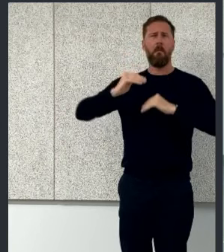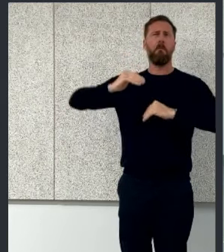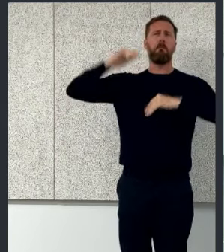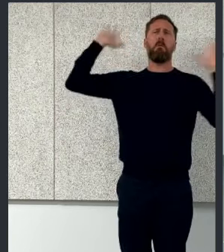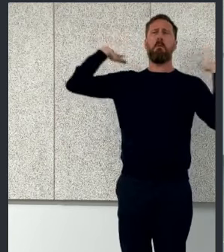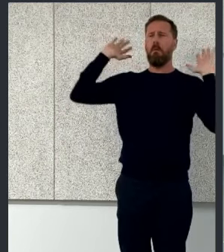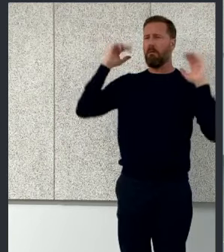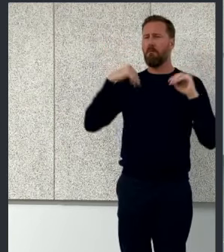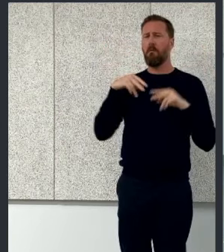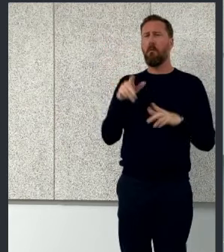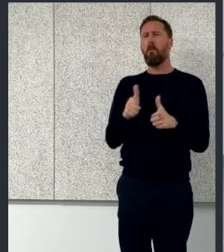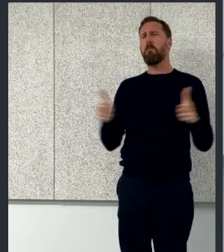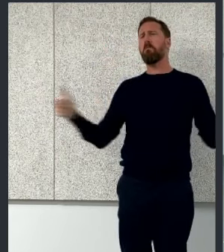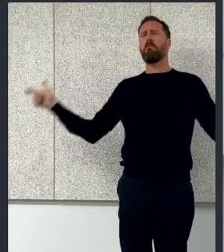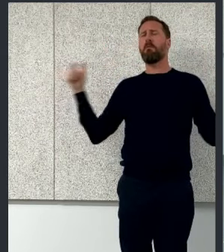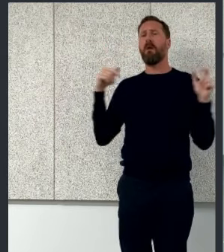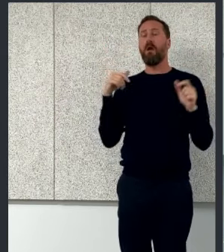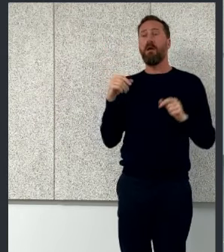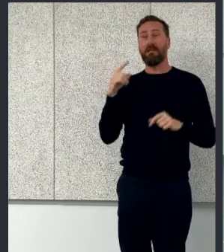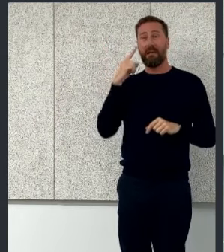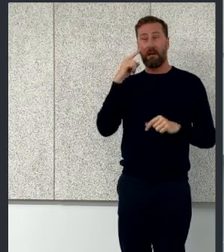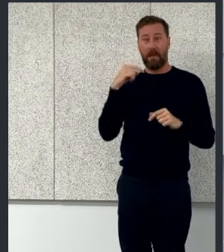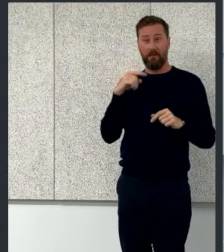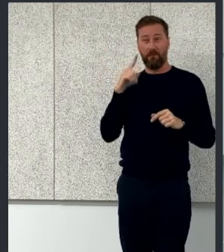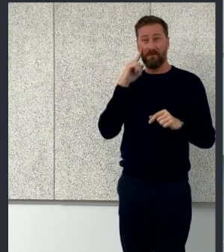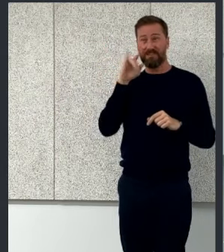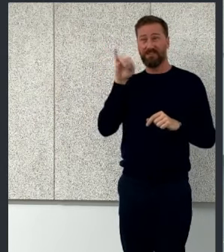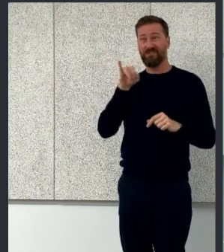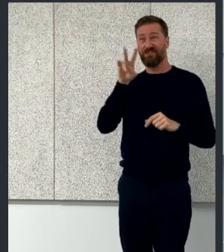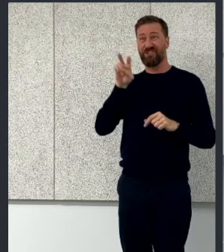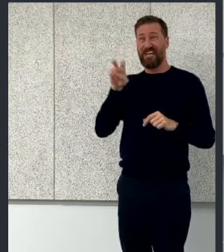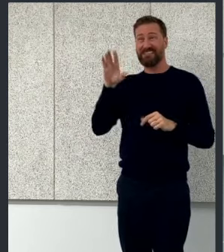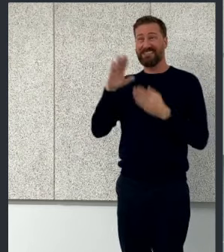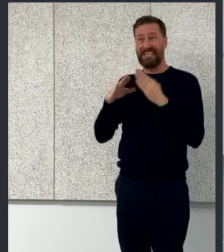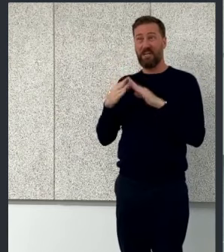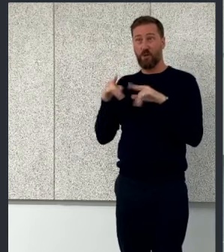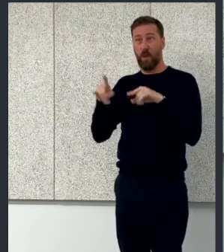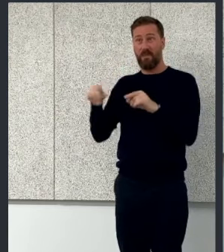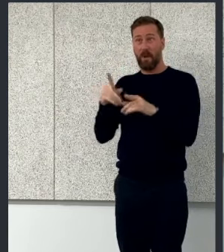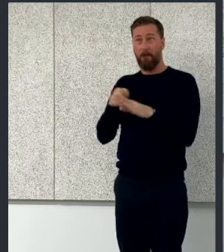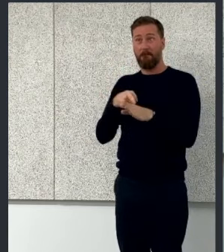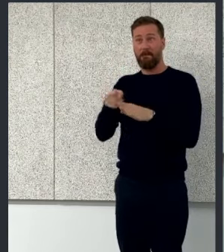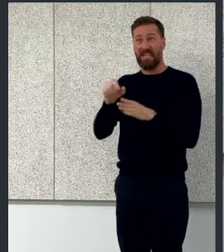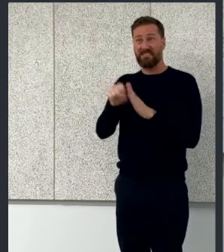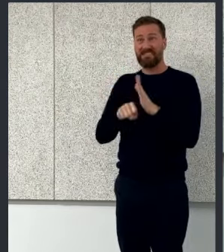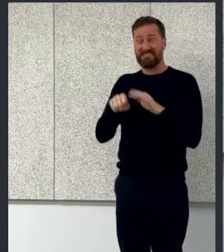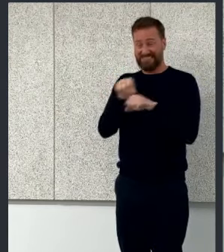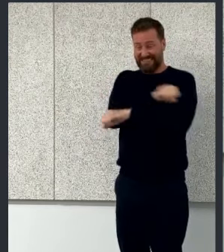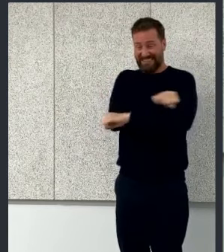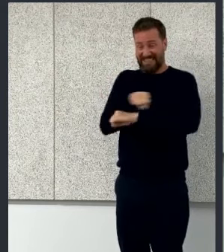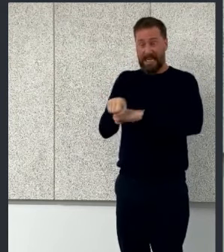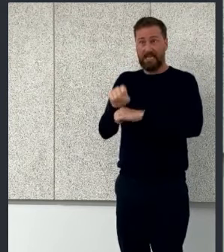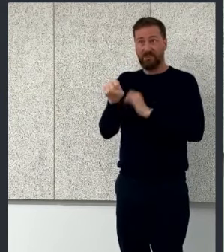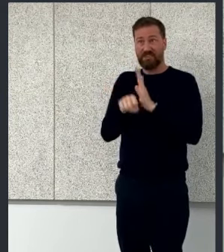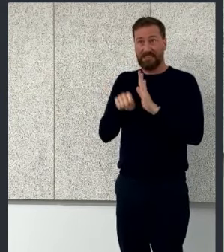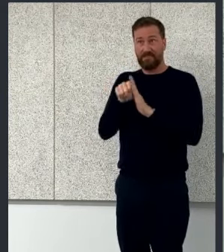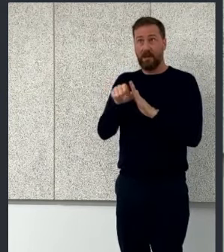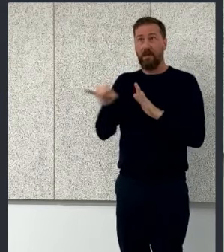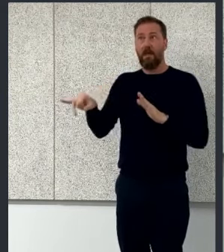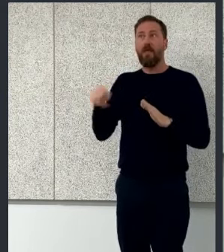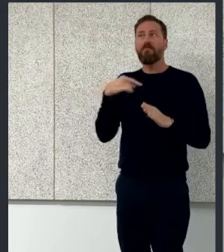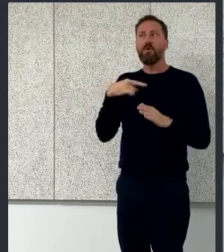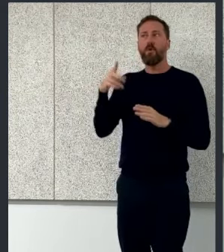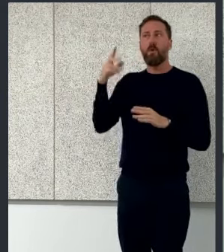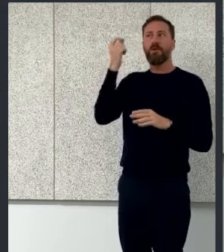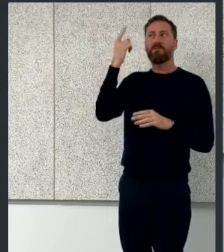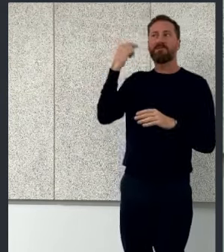like jettisoning their main stage seasons. And even that idea of that language around normal